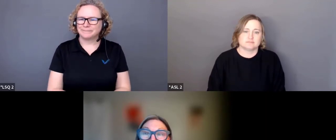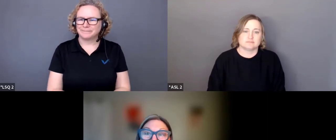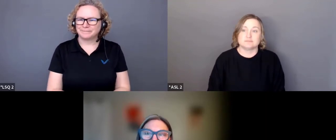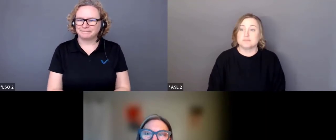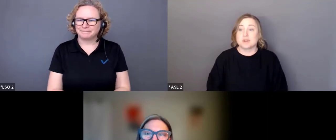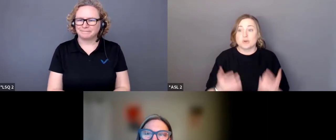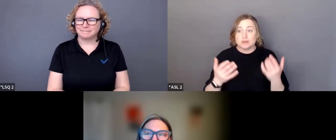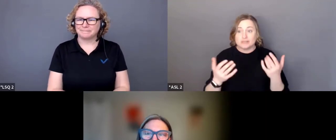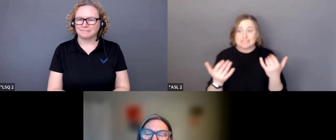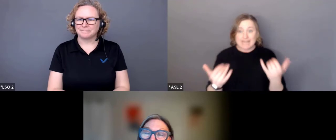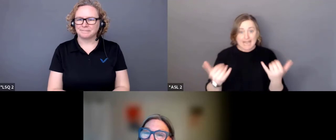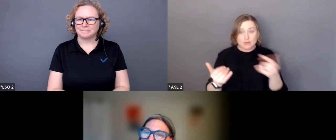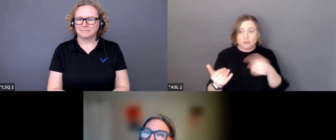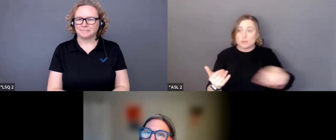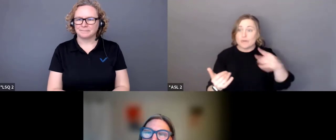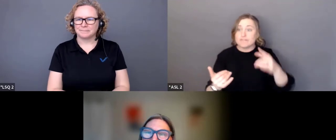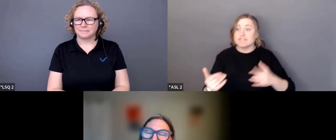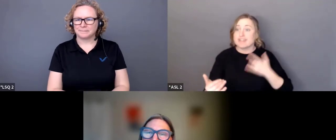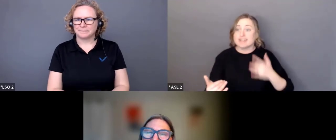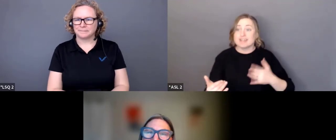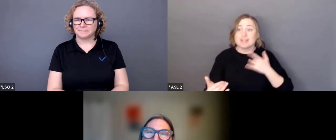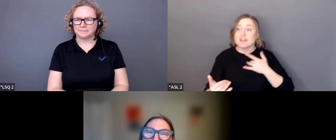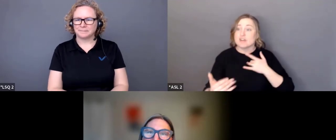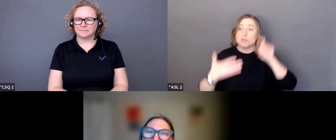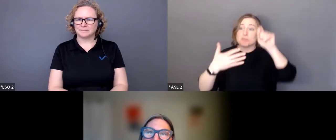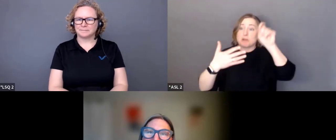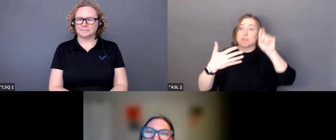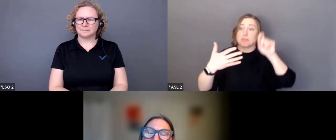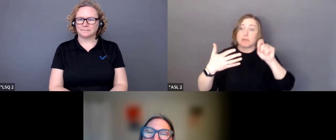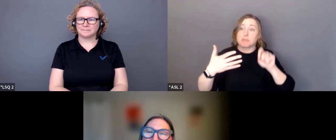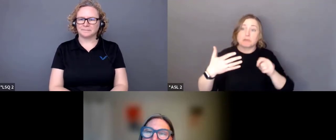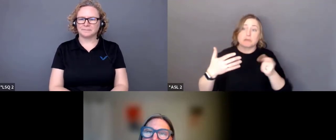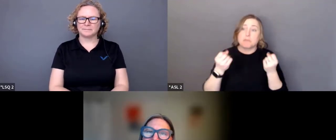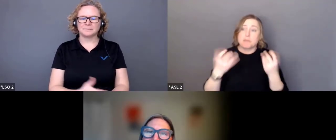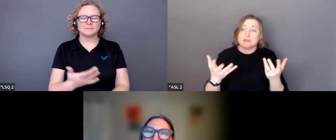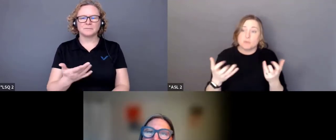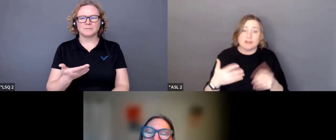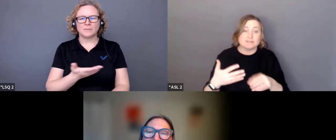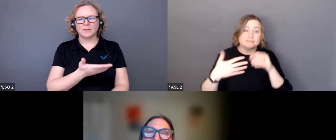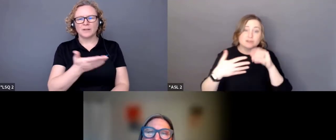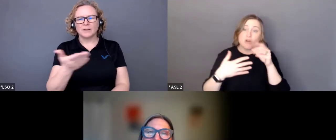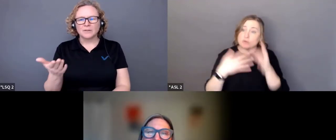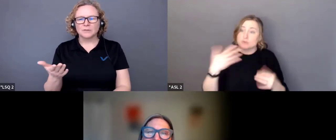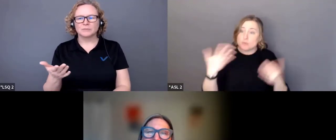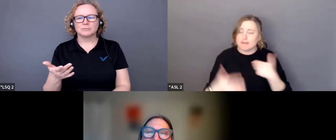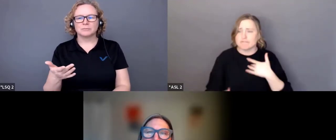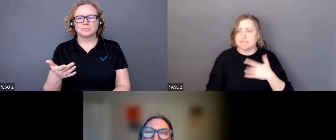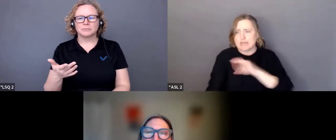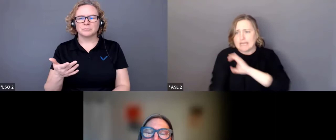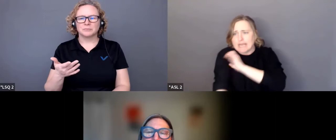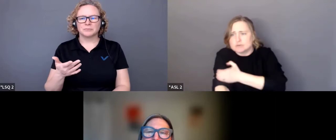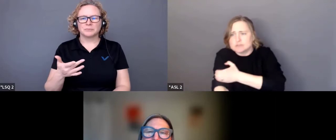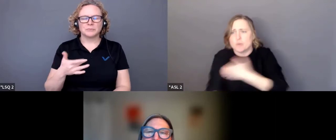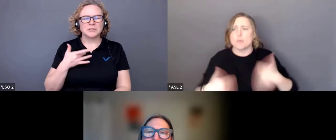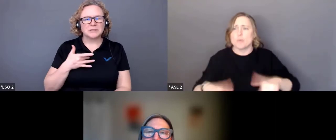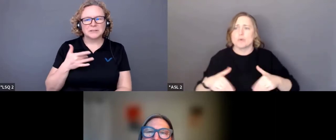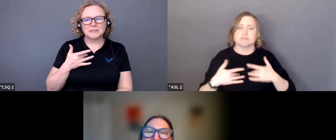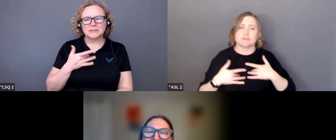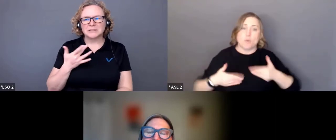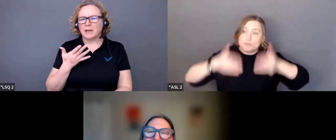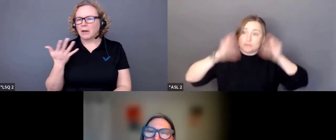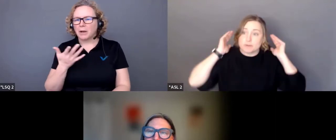How do you feel? And you can pick as many of these as you want. Your options are energized,